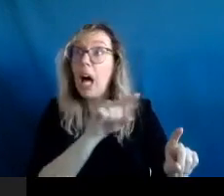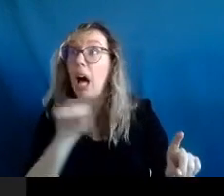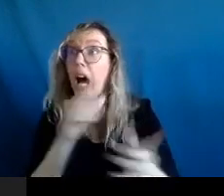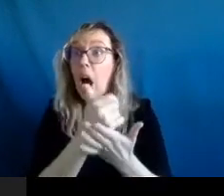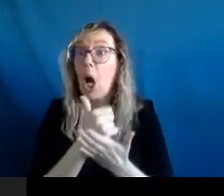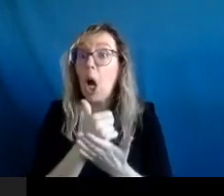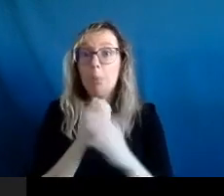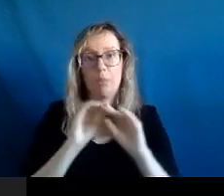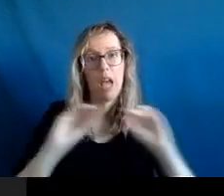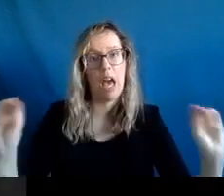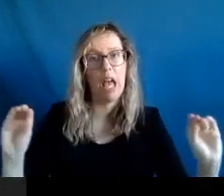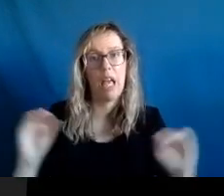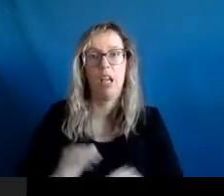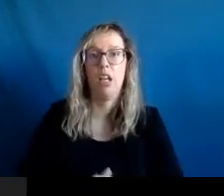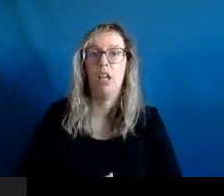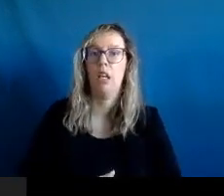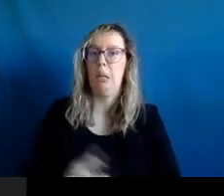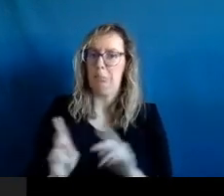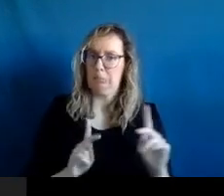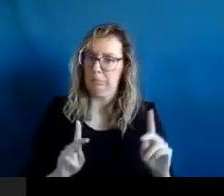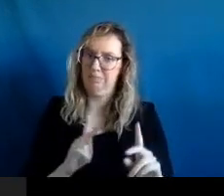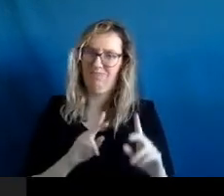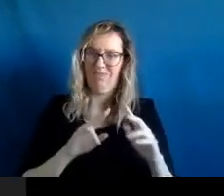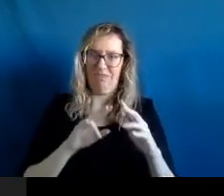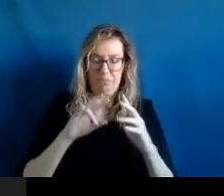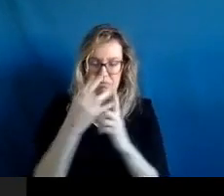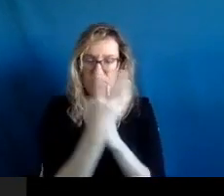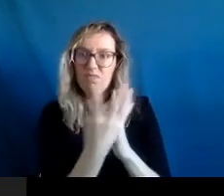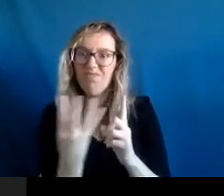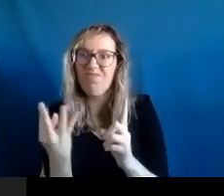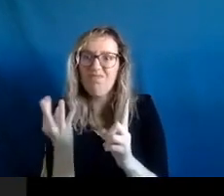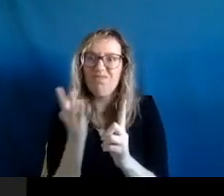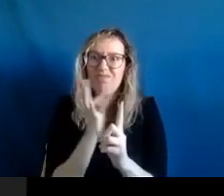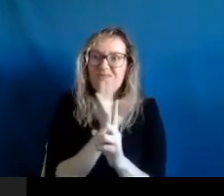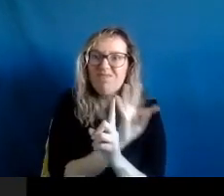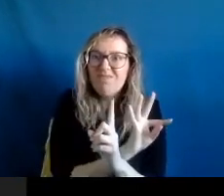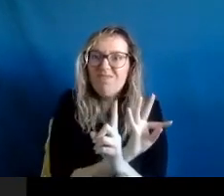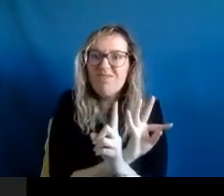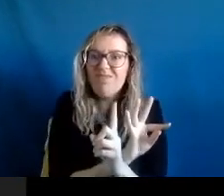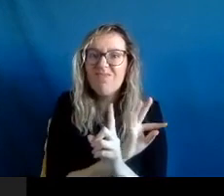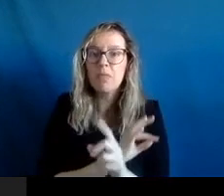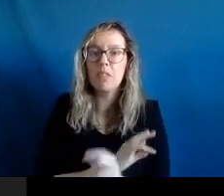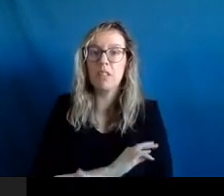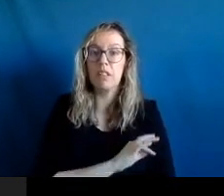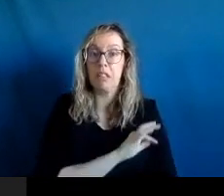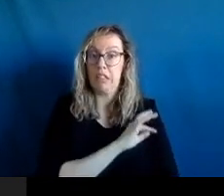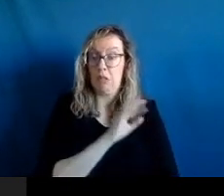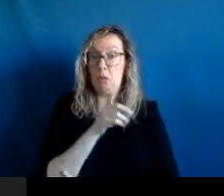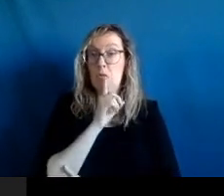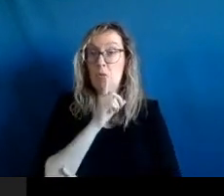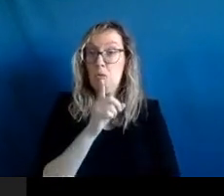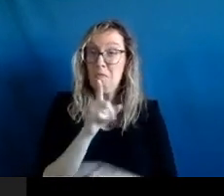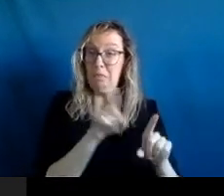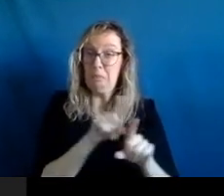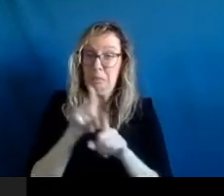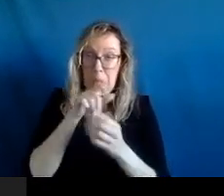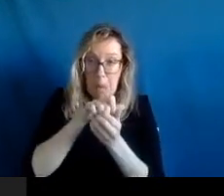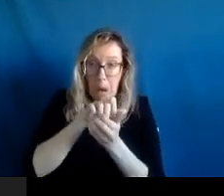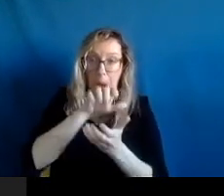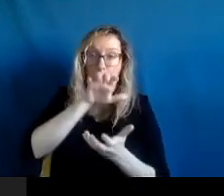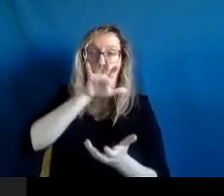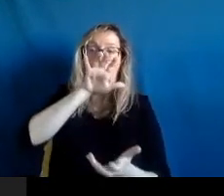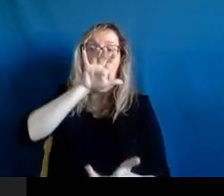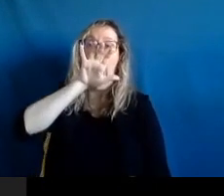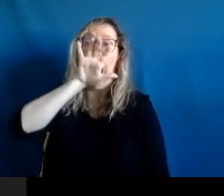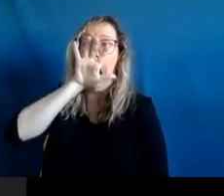bulls encompass me, strong bulls of Bashan surround me. They open wide their mouths at me, like a ravening and